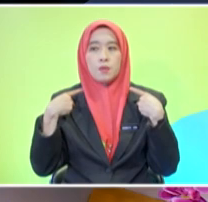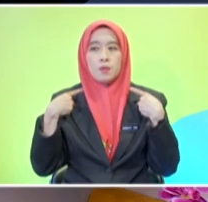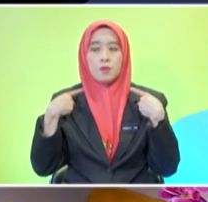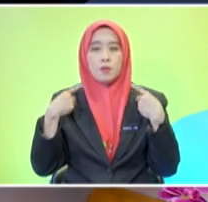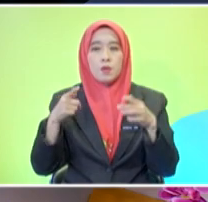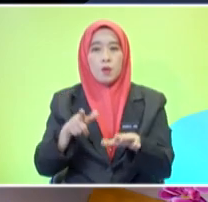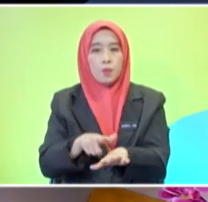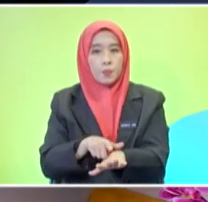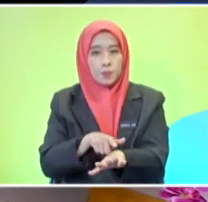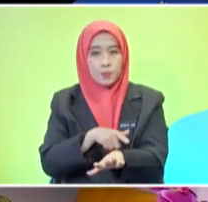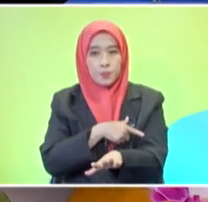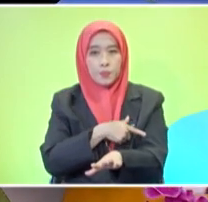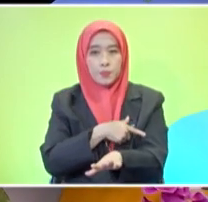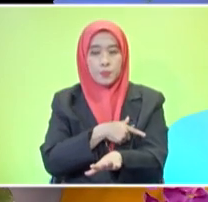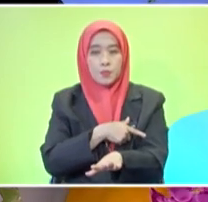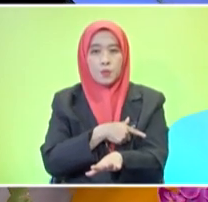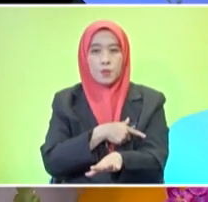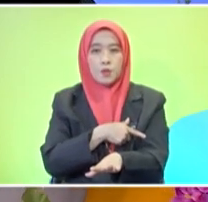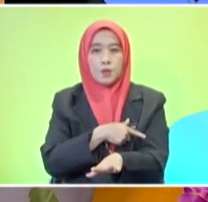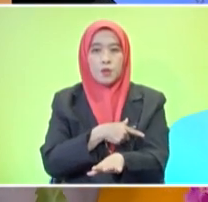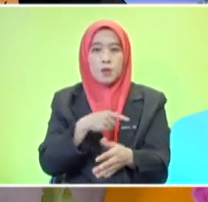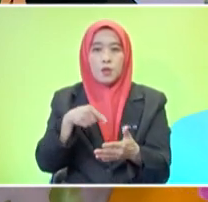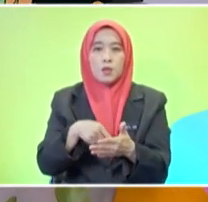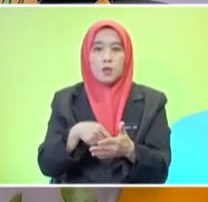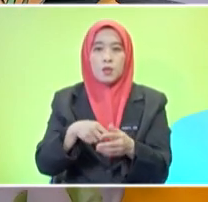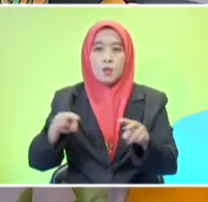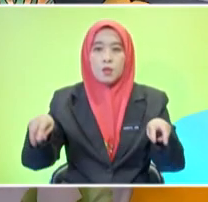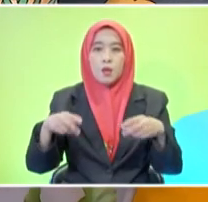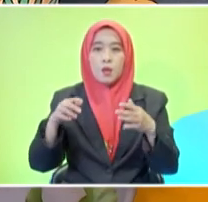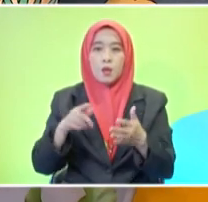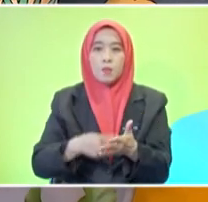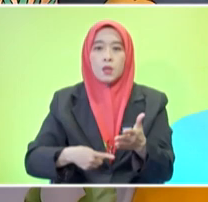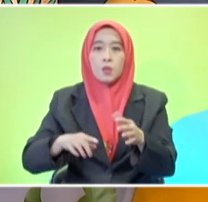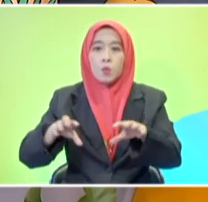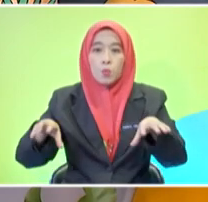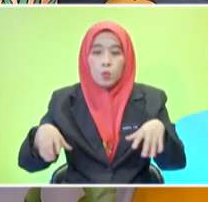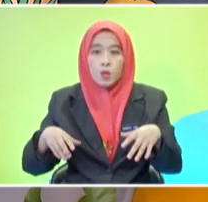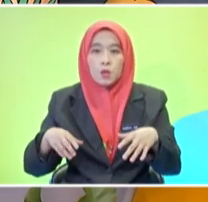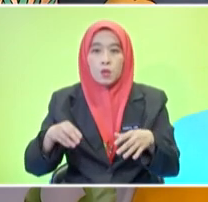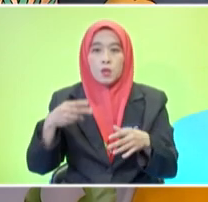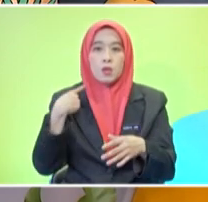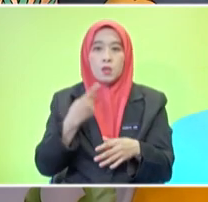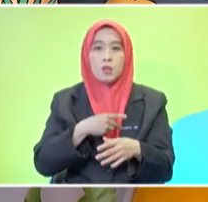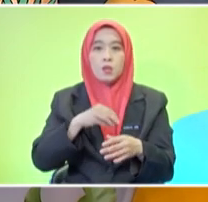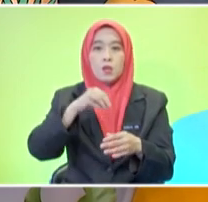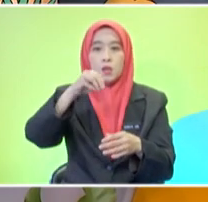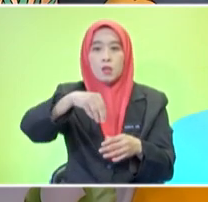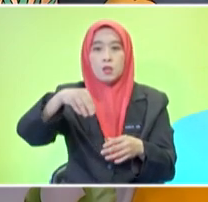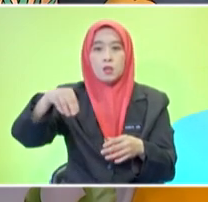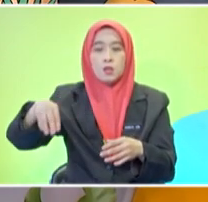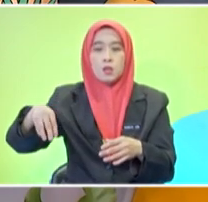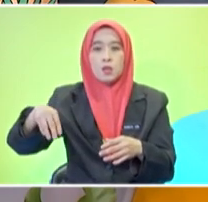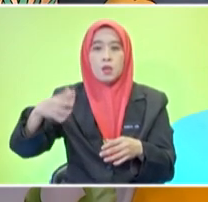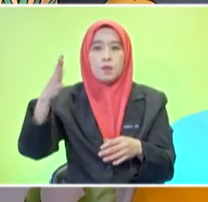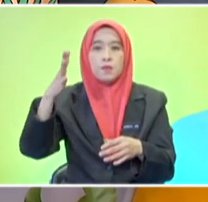longer. Longer. Okay. Yes. So in this experiment, what we're going to do is we're going to put 15 green bean plant, green bean seeds